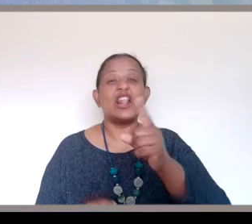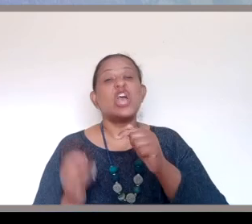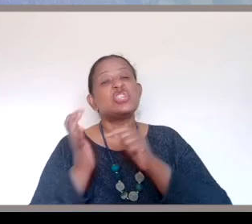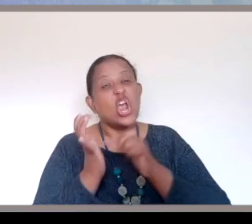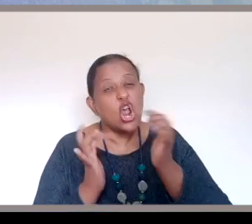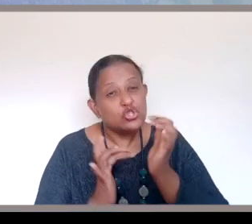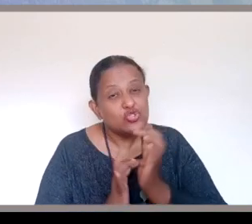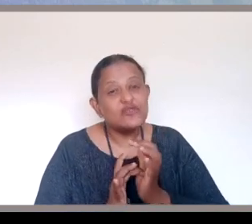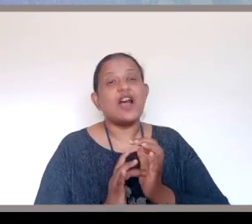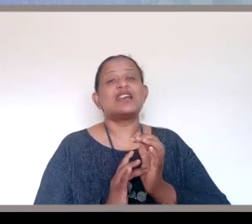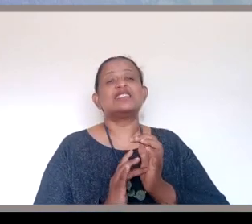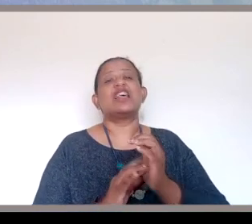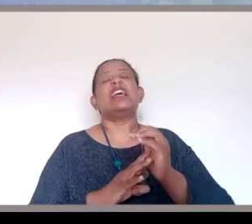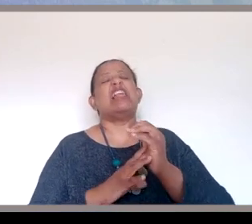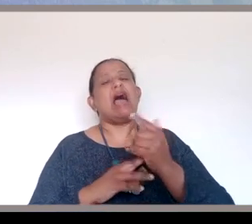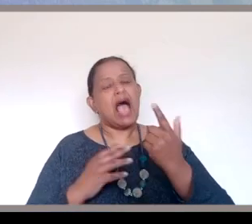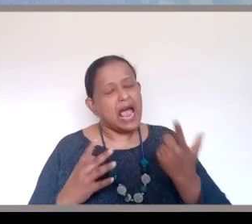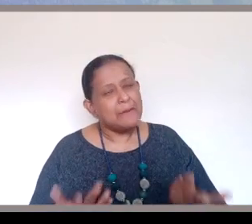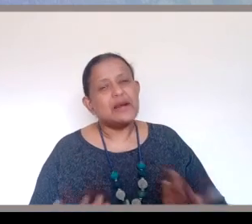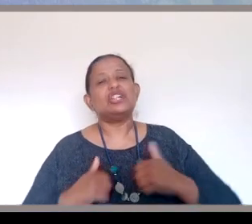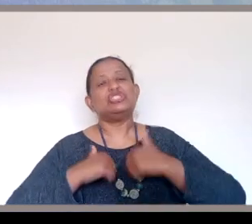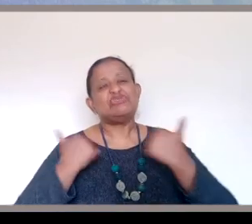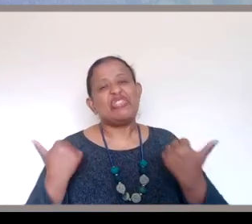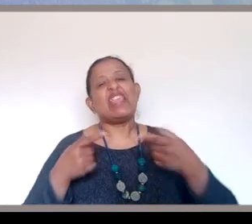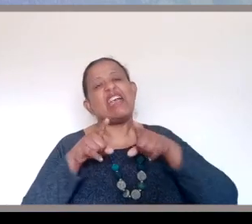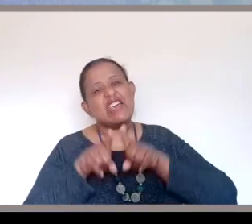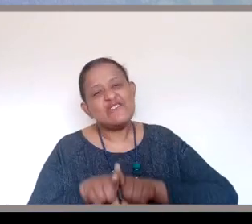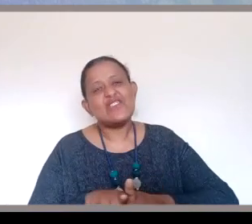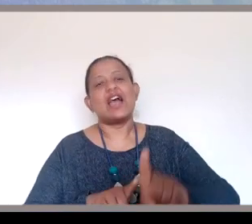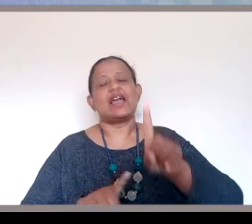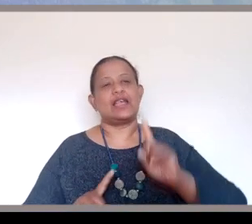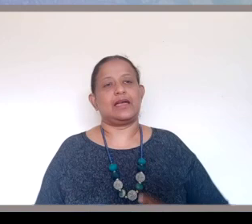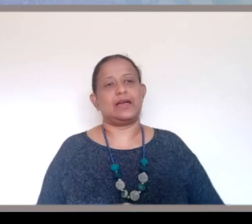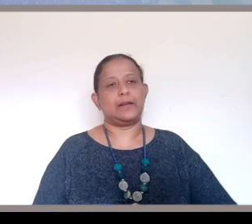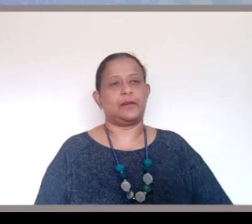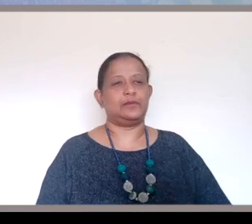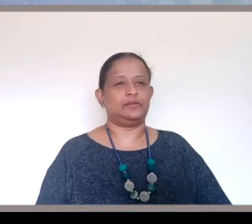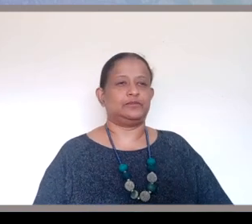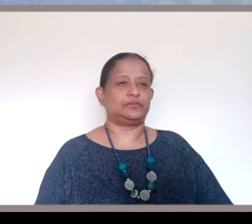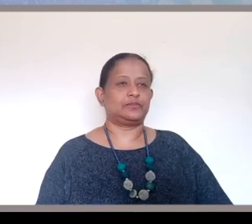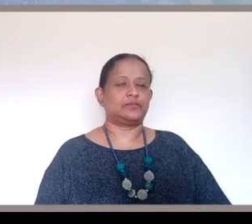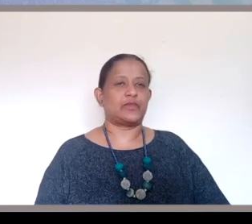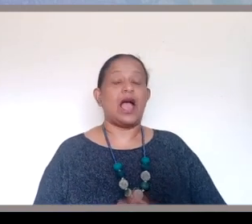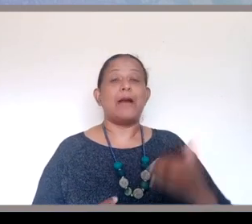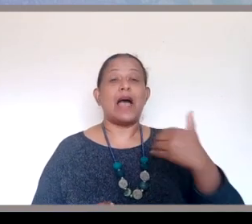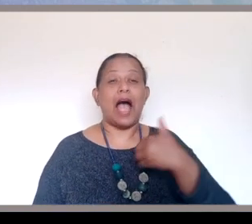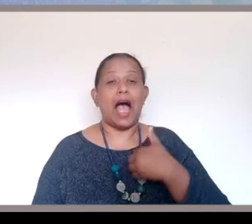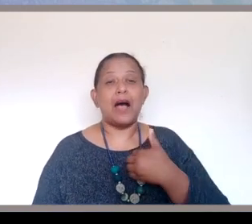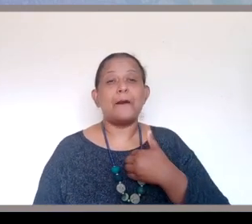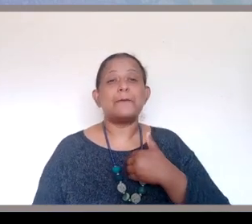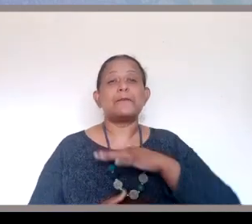three temptations. You see, there is a misconception that says, you know, once you get close to